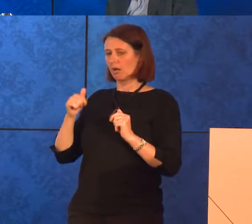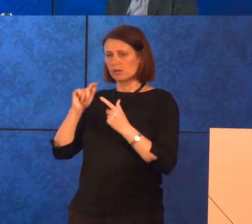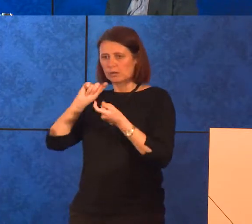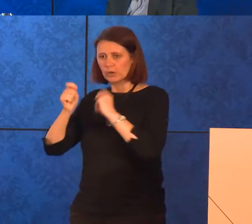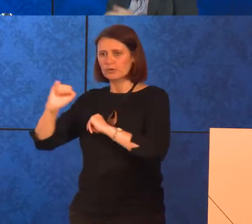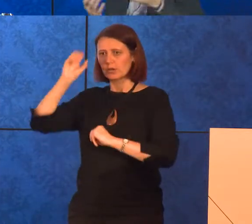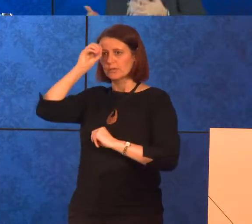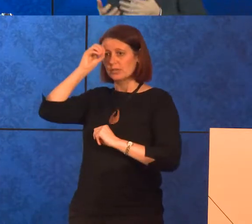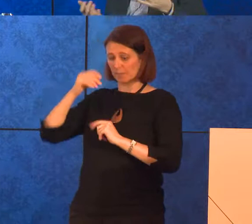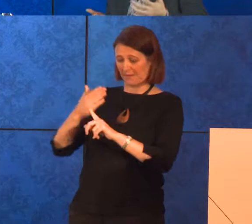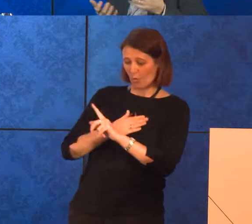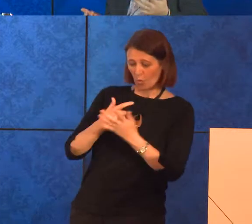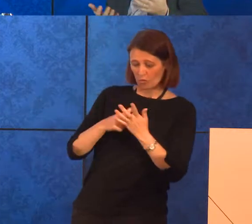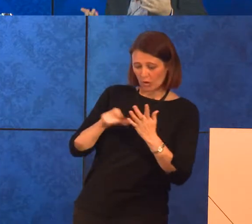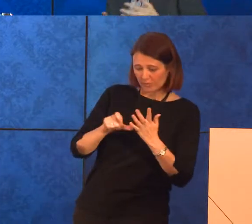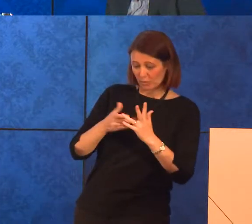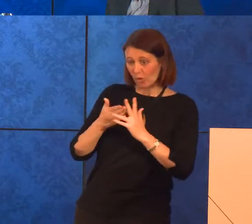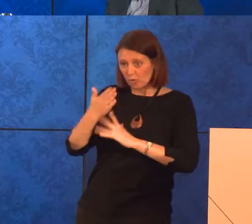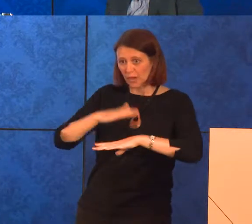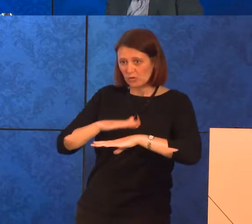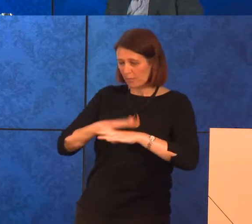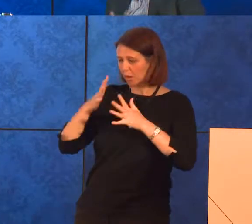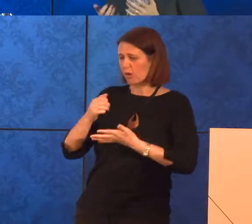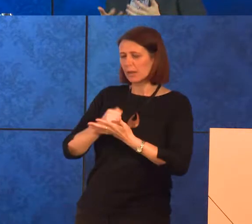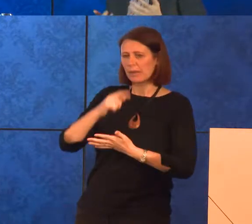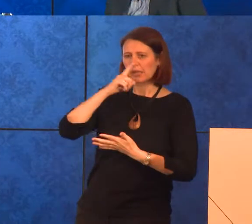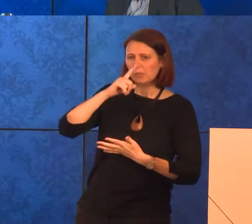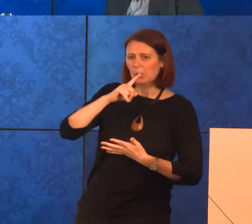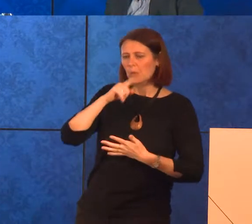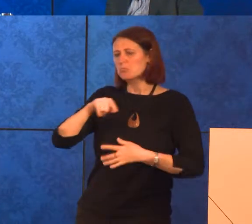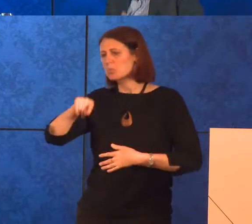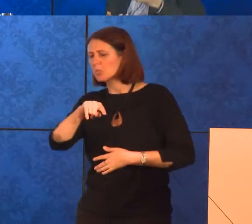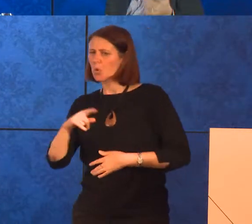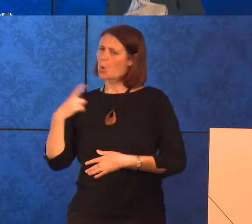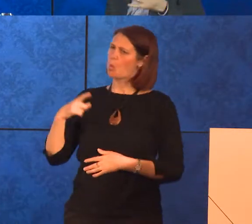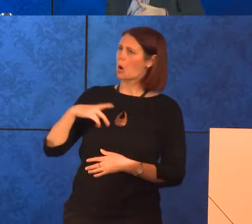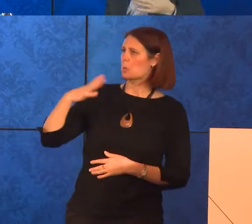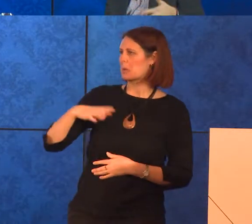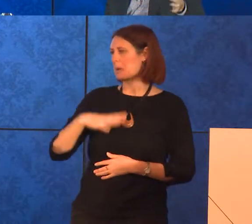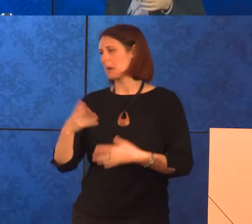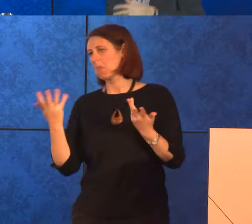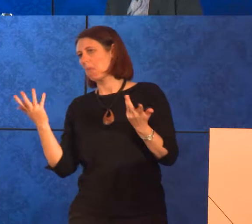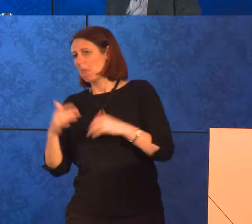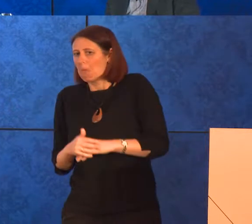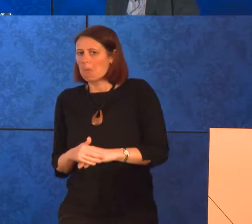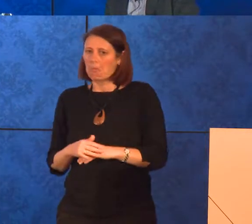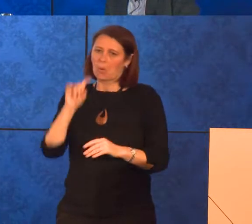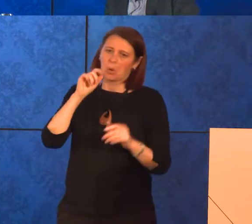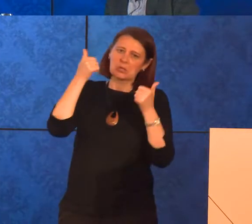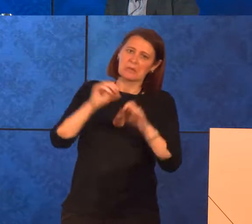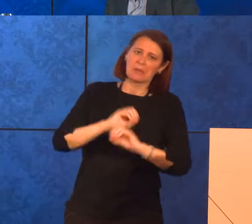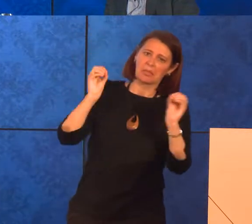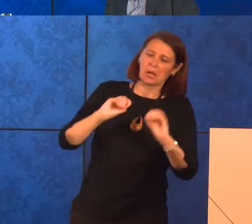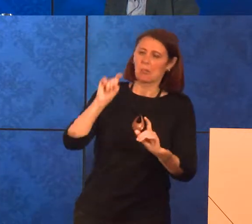views. I think before the Royal Commission, even during the time, a lot of the people in the banking sector thought, oh, why do we need this? It's not going to achieve